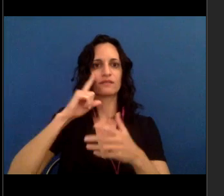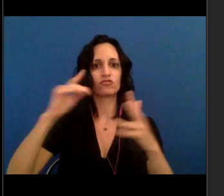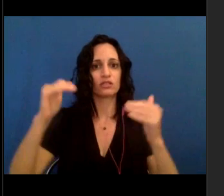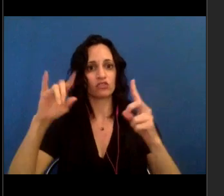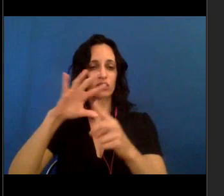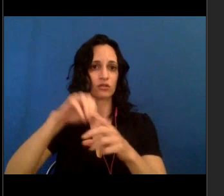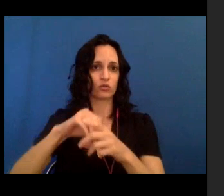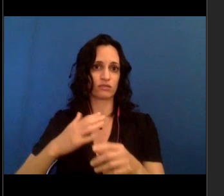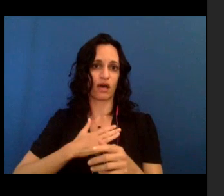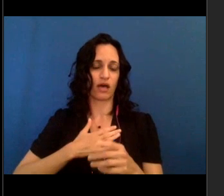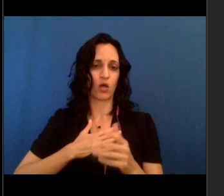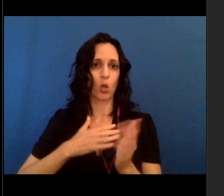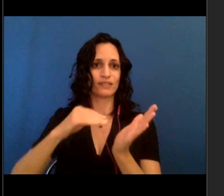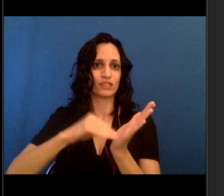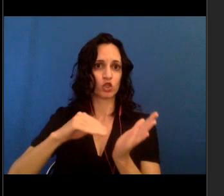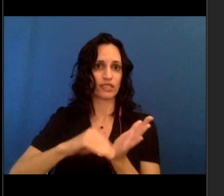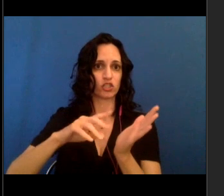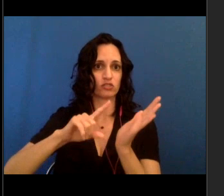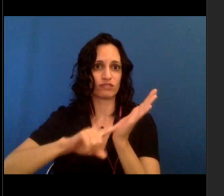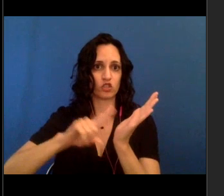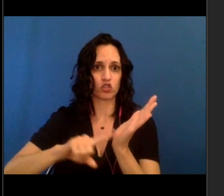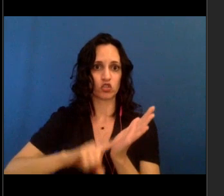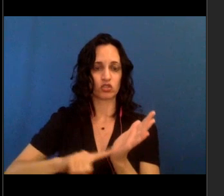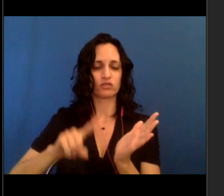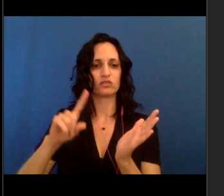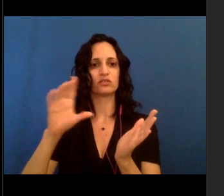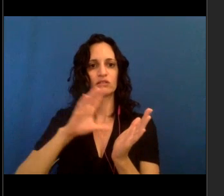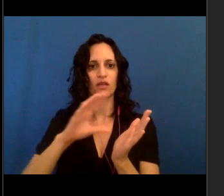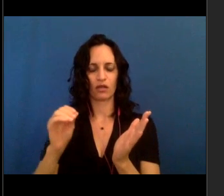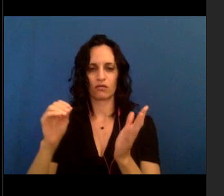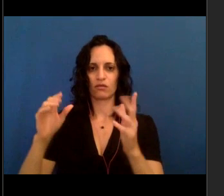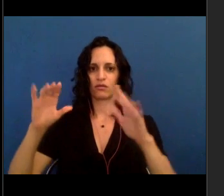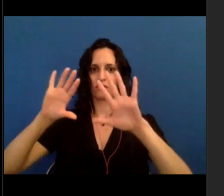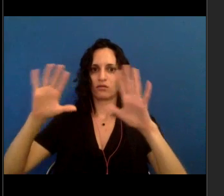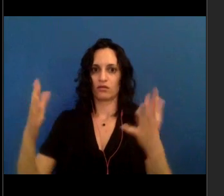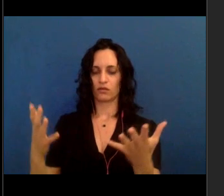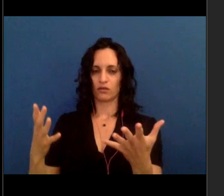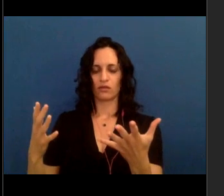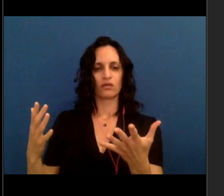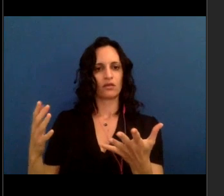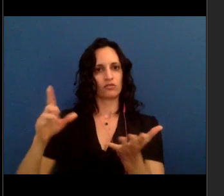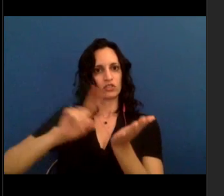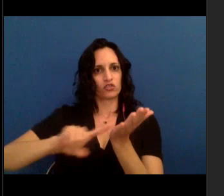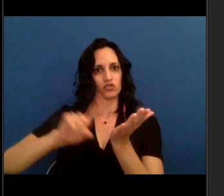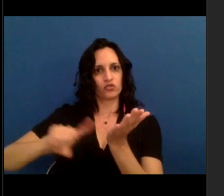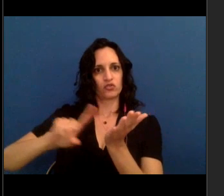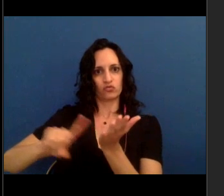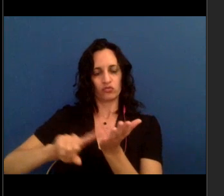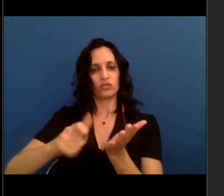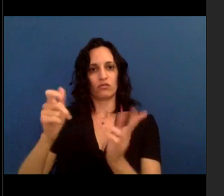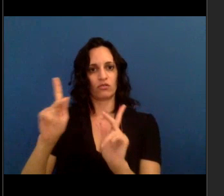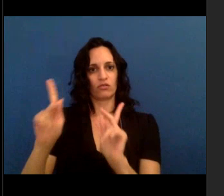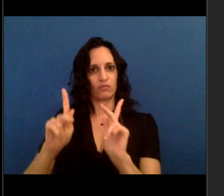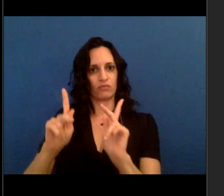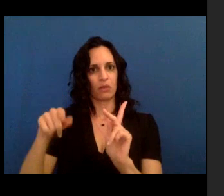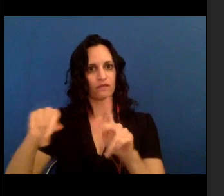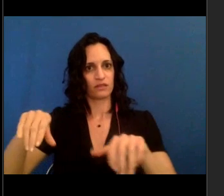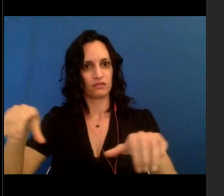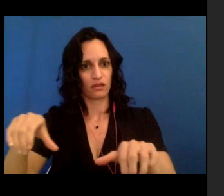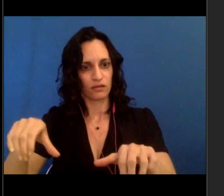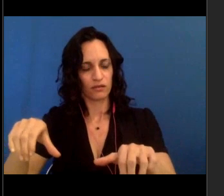research and the large body of diversity research that others have conducted. And additionally, many,